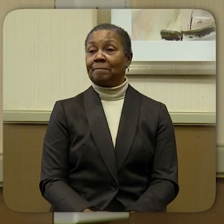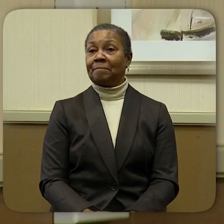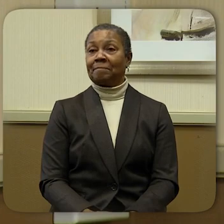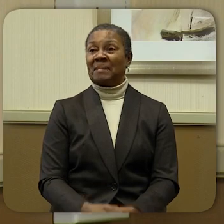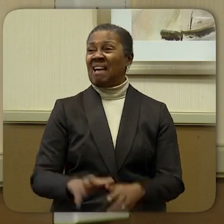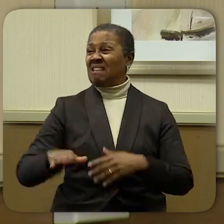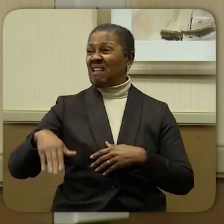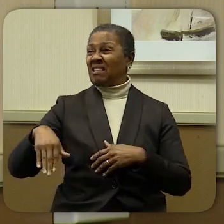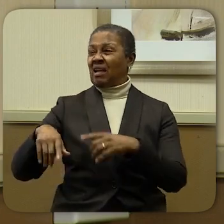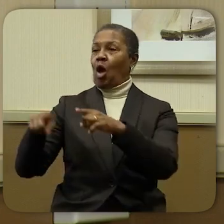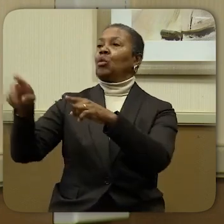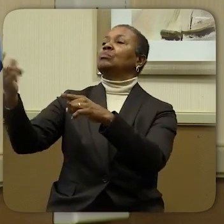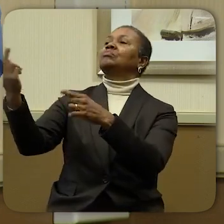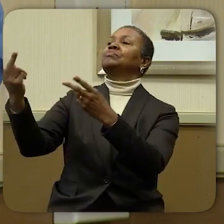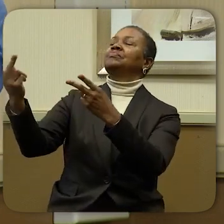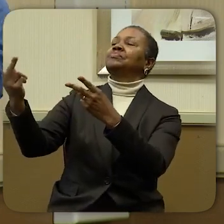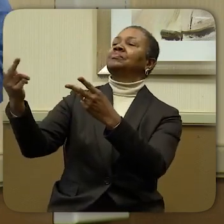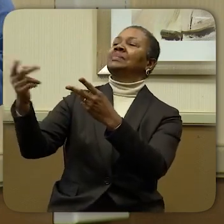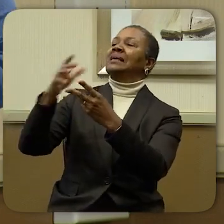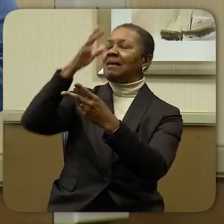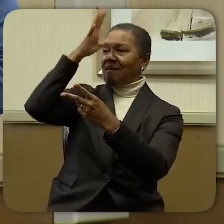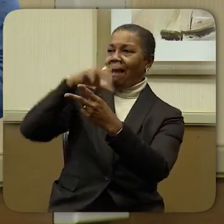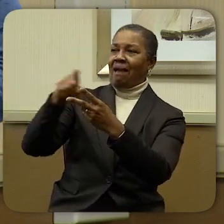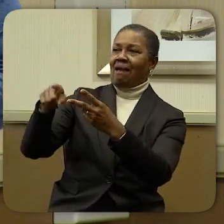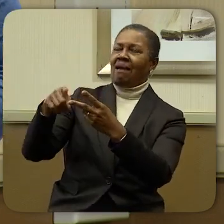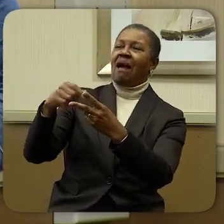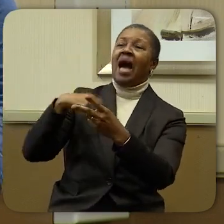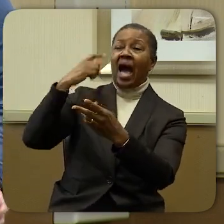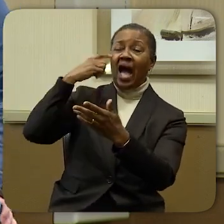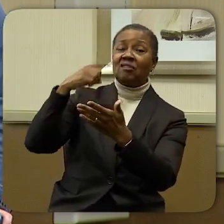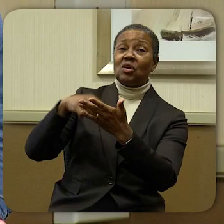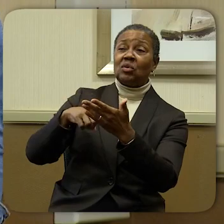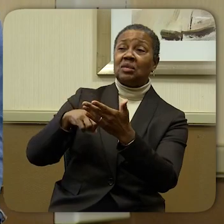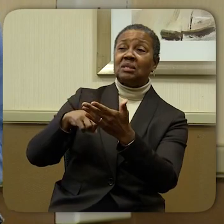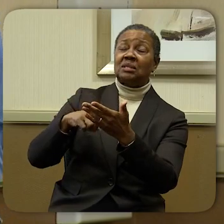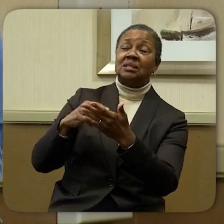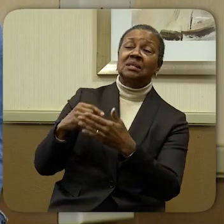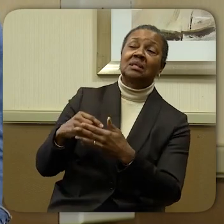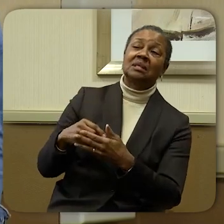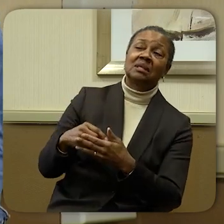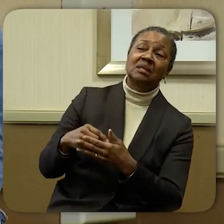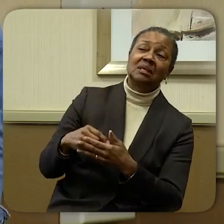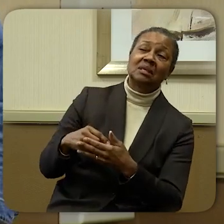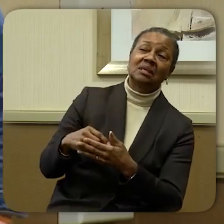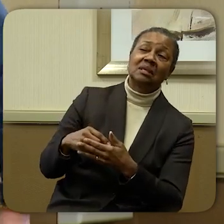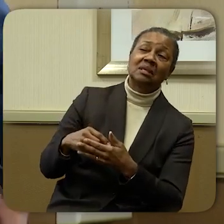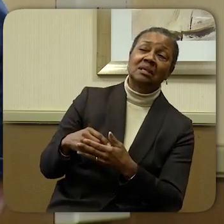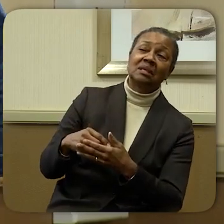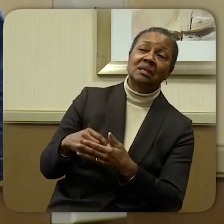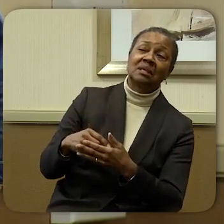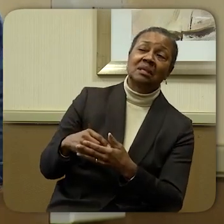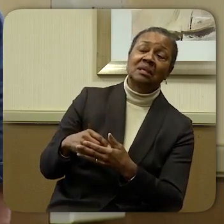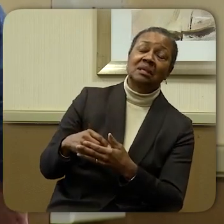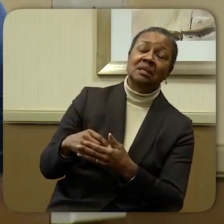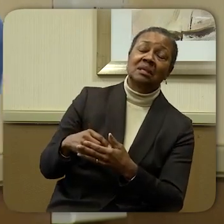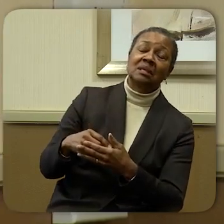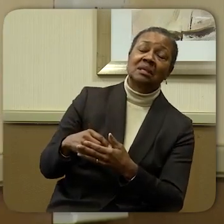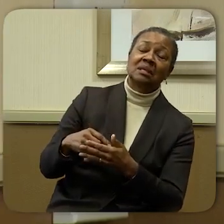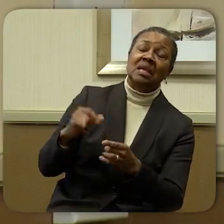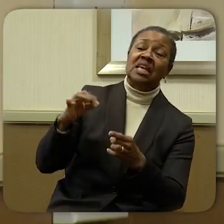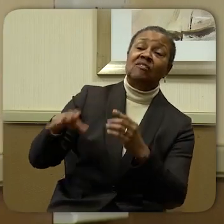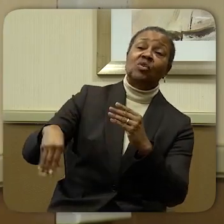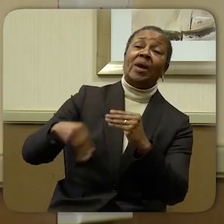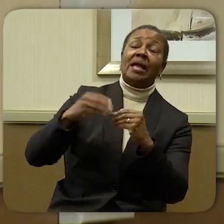Not yet. Oh, yeah. But I noticed that a lot of people, I think, do put them on their tags for